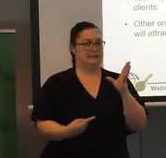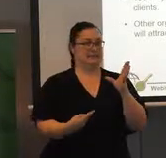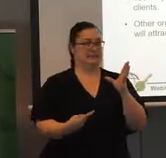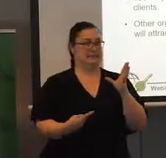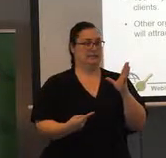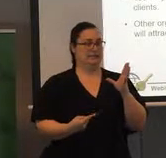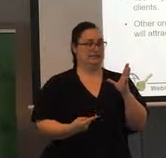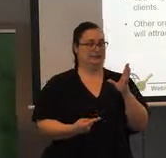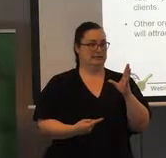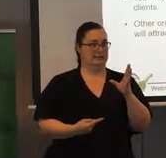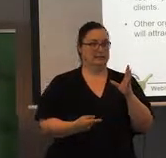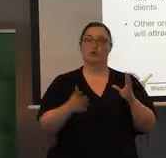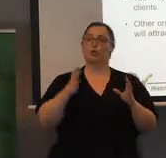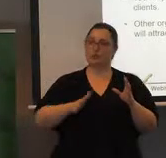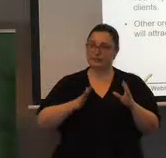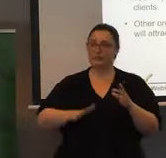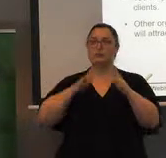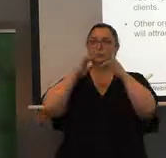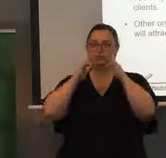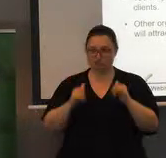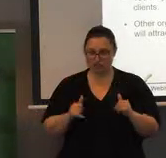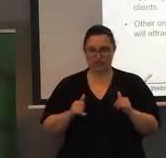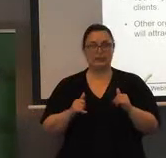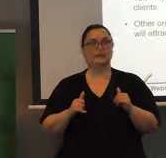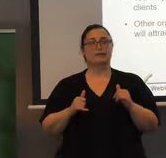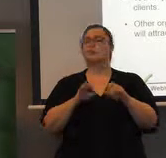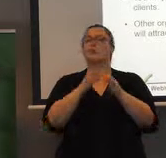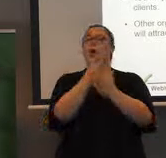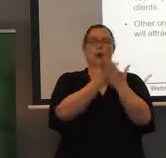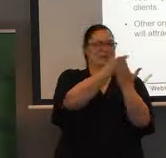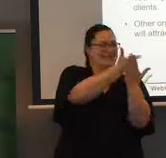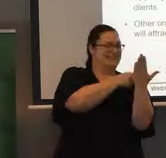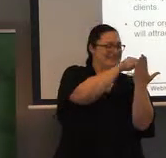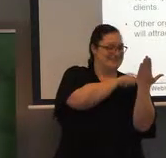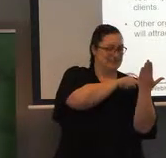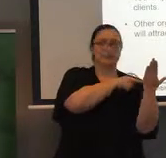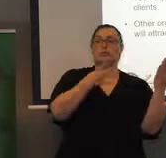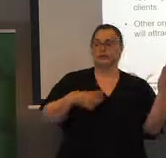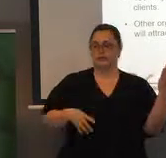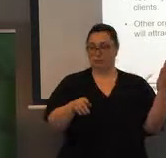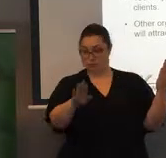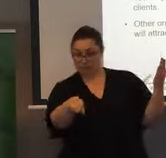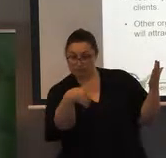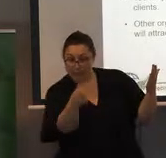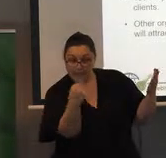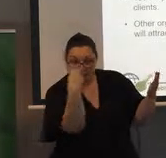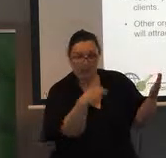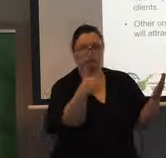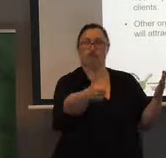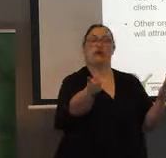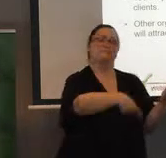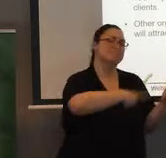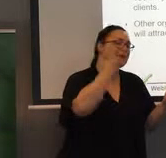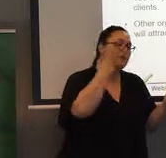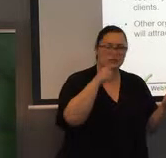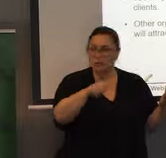to check things, not just technical compliance checklists. It's important to test things with people with disabilities